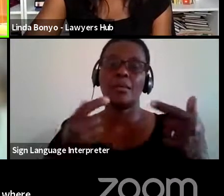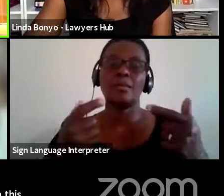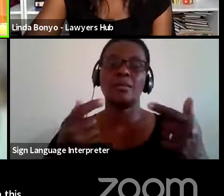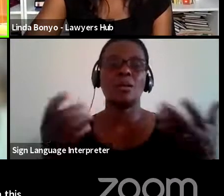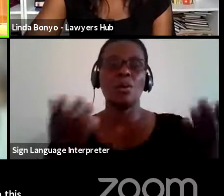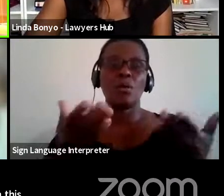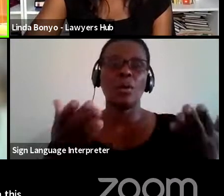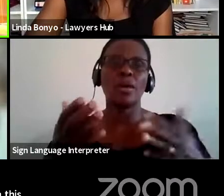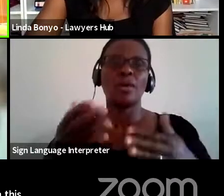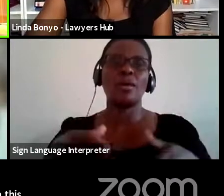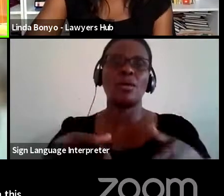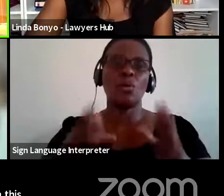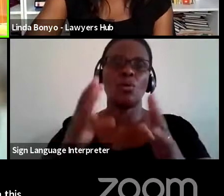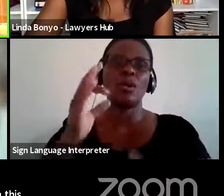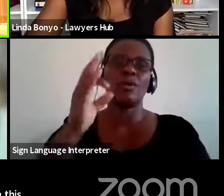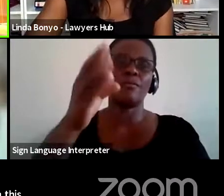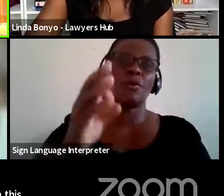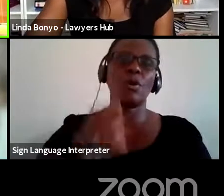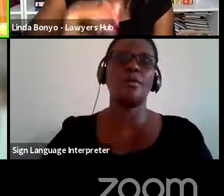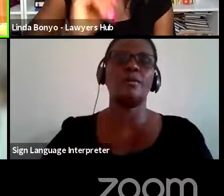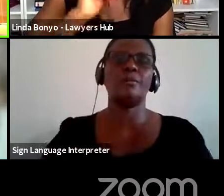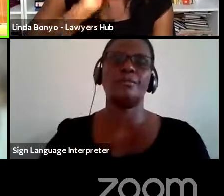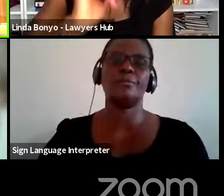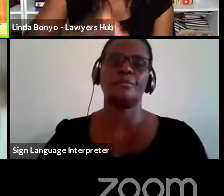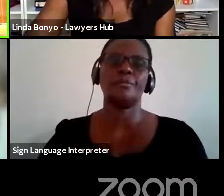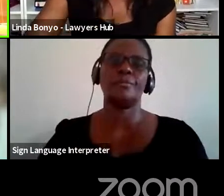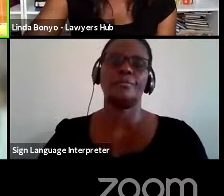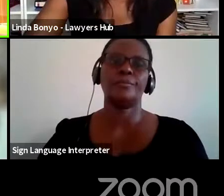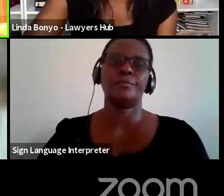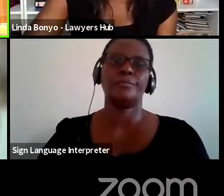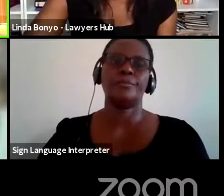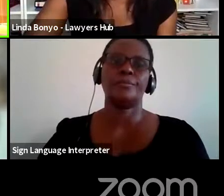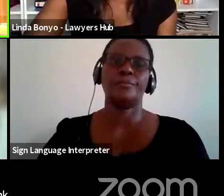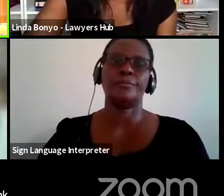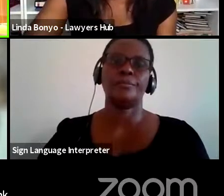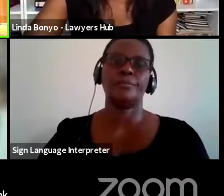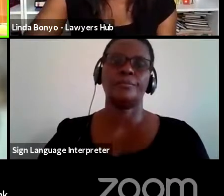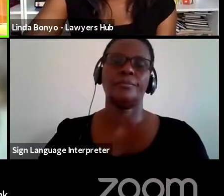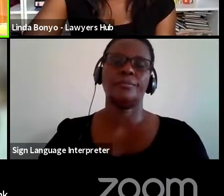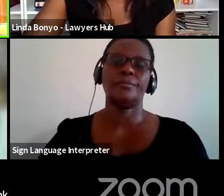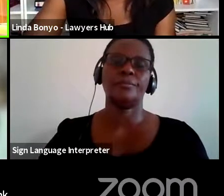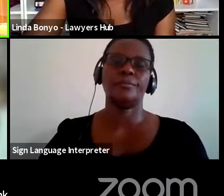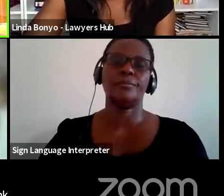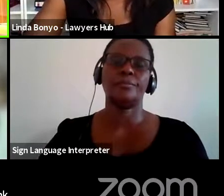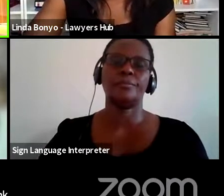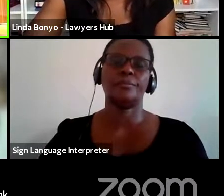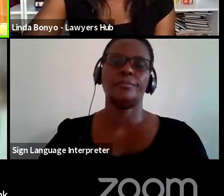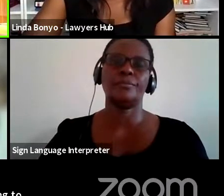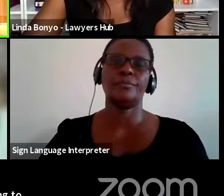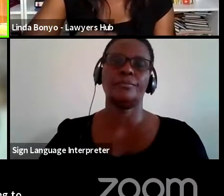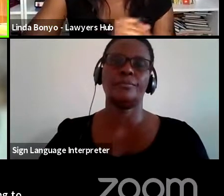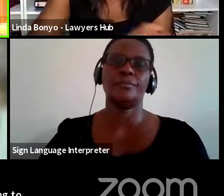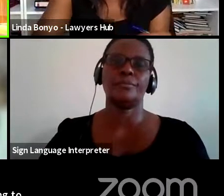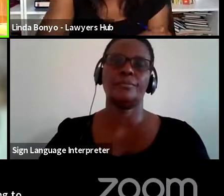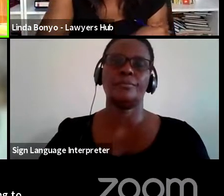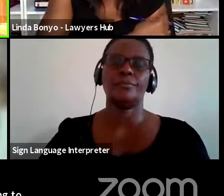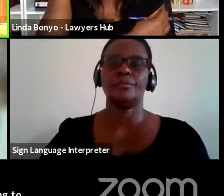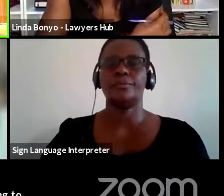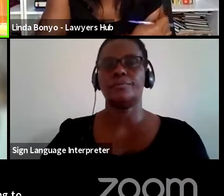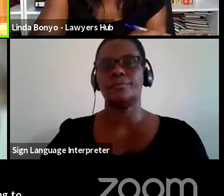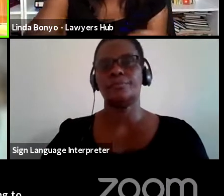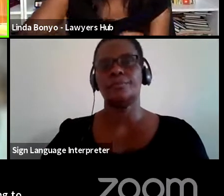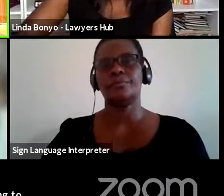of revising the Santa Clara principles. So I think I'm going to turn it over to Tina now to